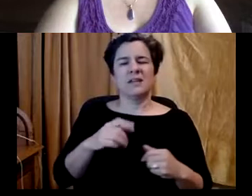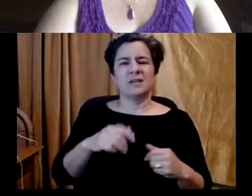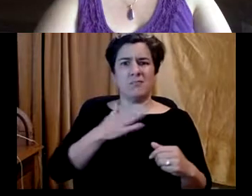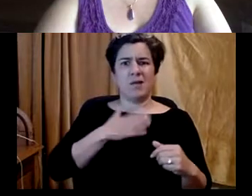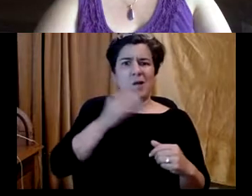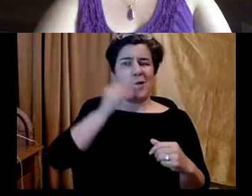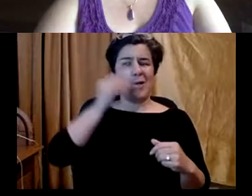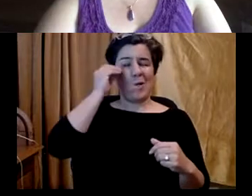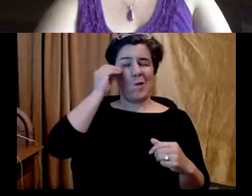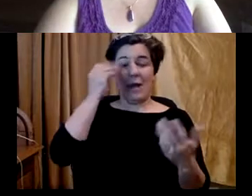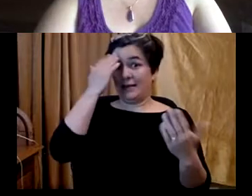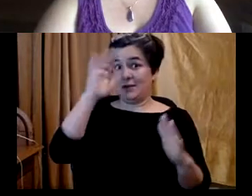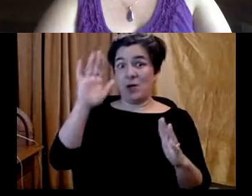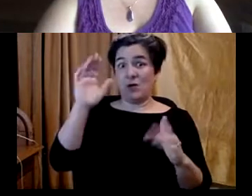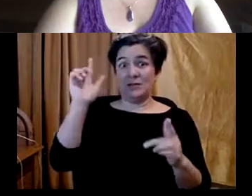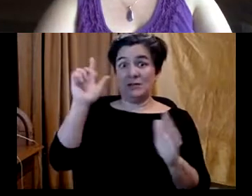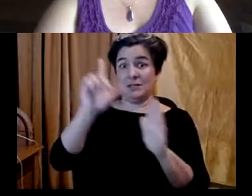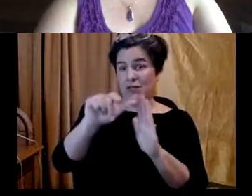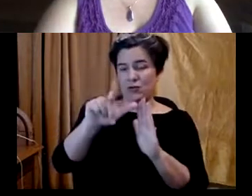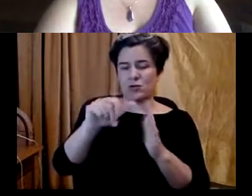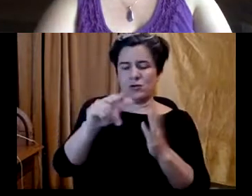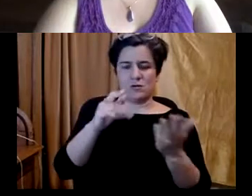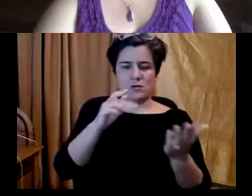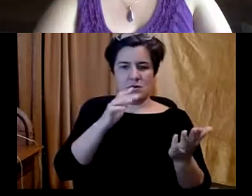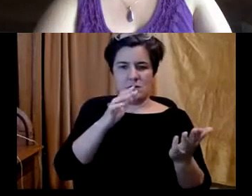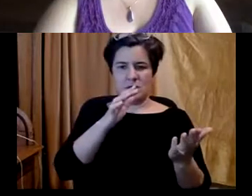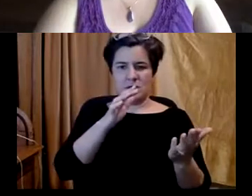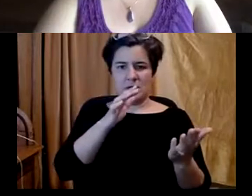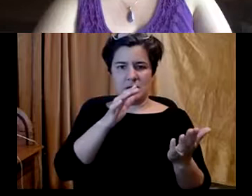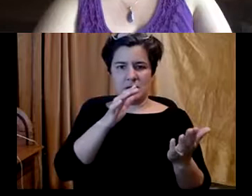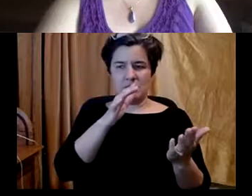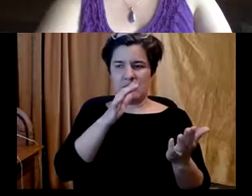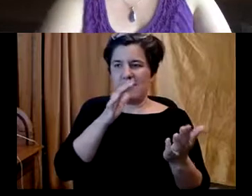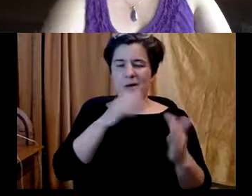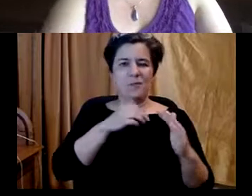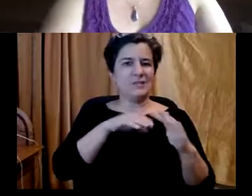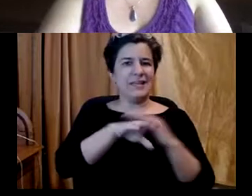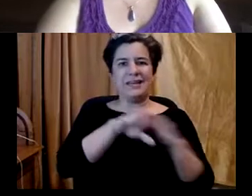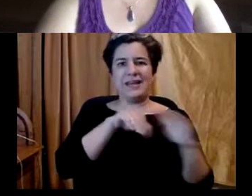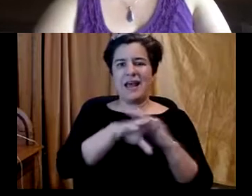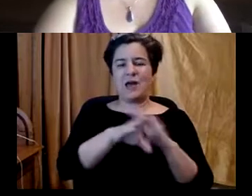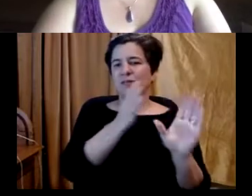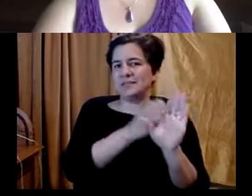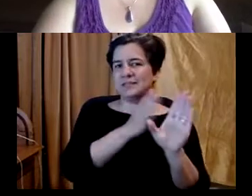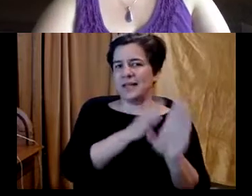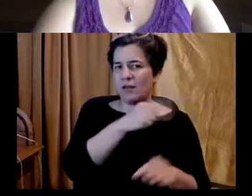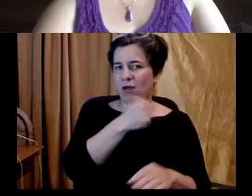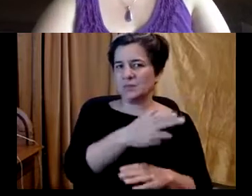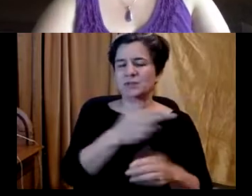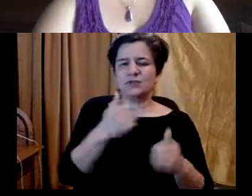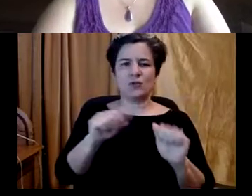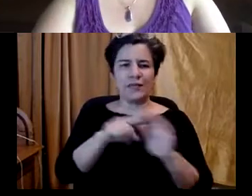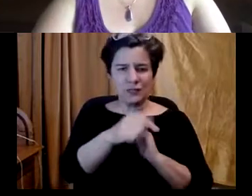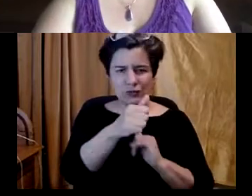didn't know at the time until I got older that my mother was in and out of psych hospitals with suicide attempts and not wanting to